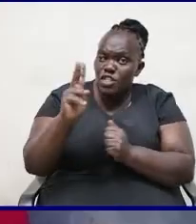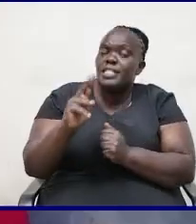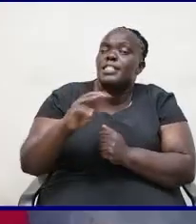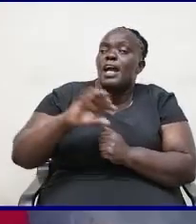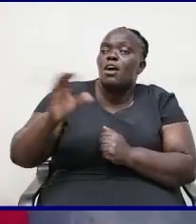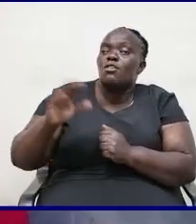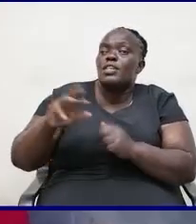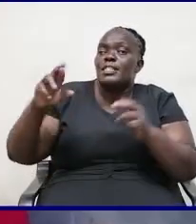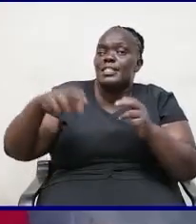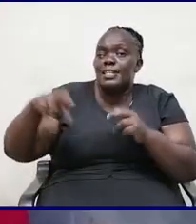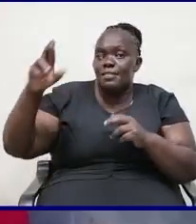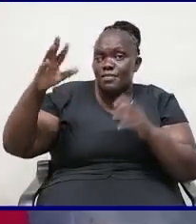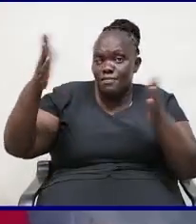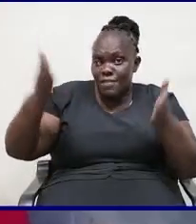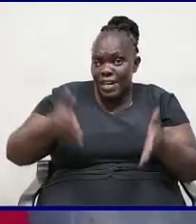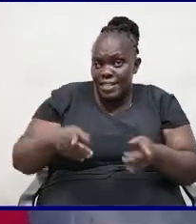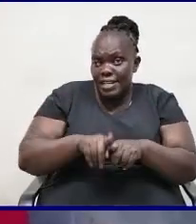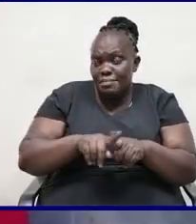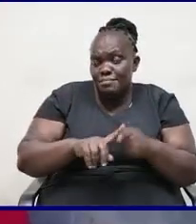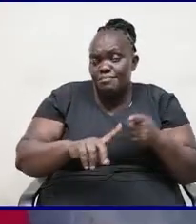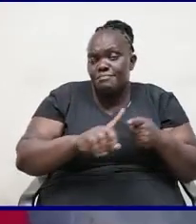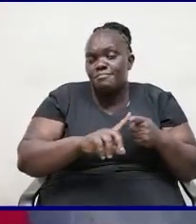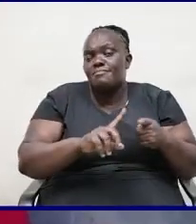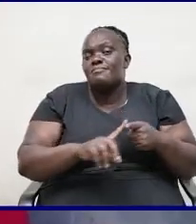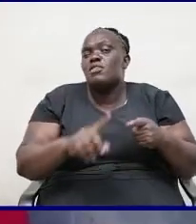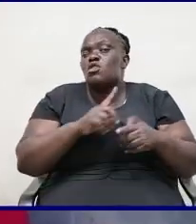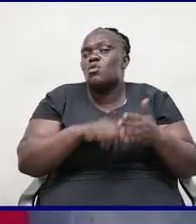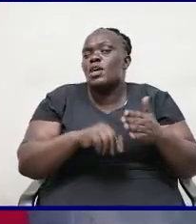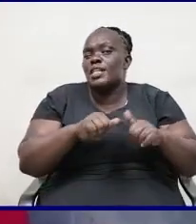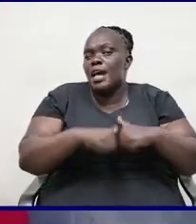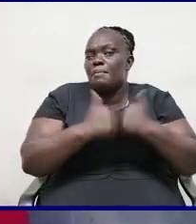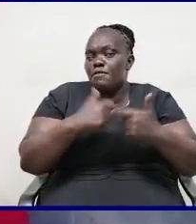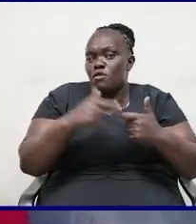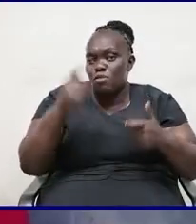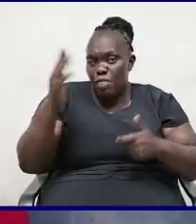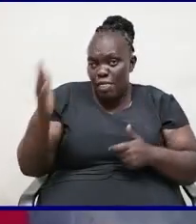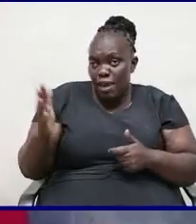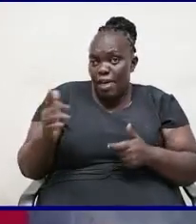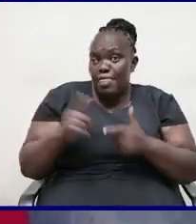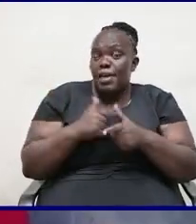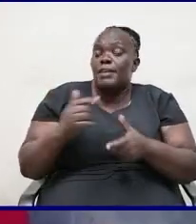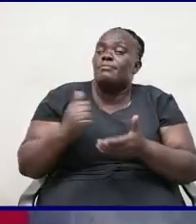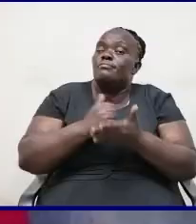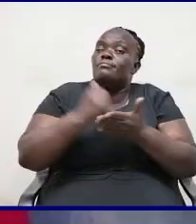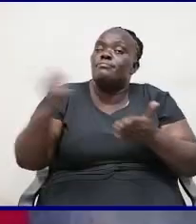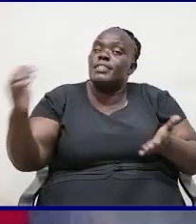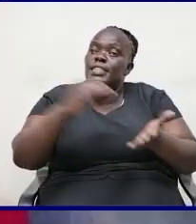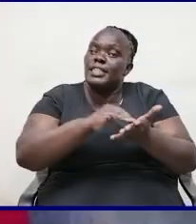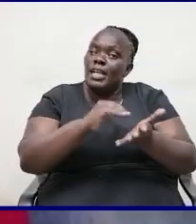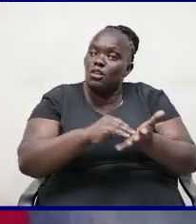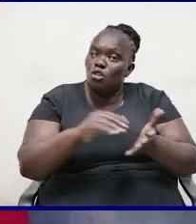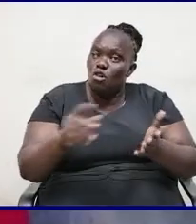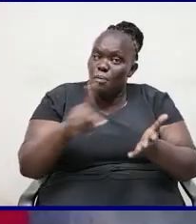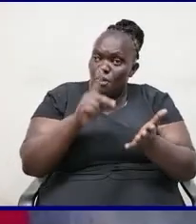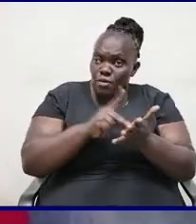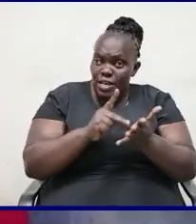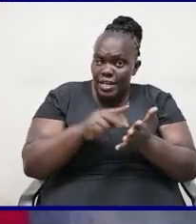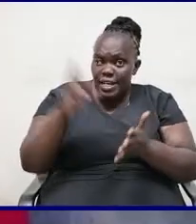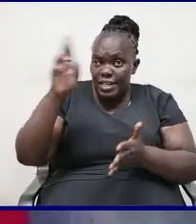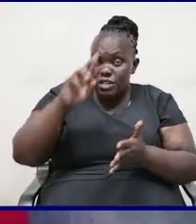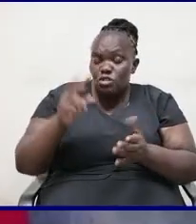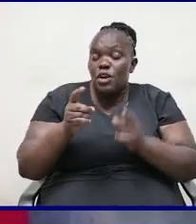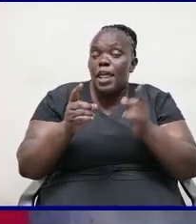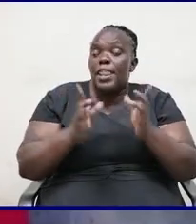Rift Valley, and of course the unique experiences and so on. And then from there, I was posted to Central Province as the regional